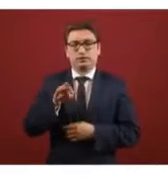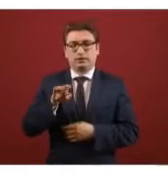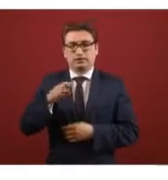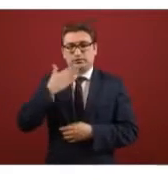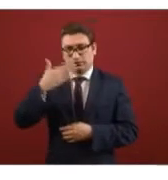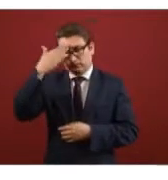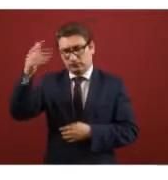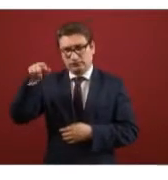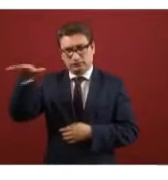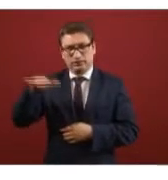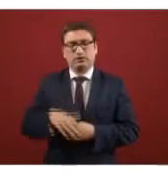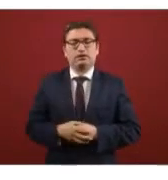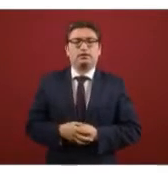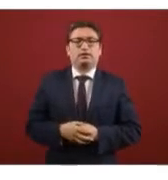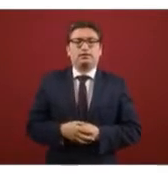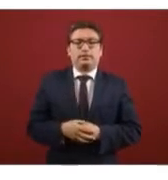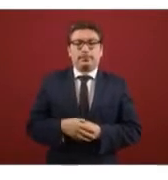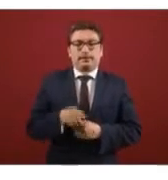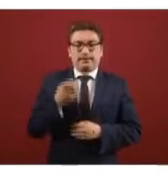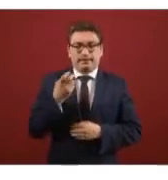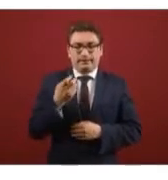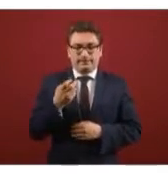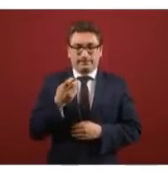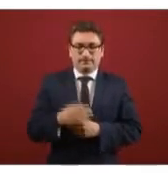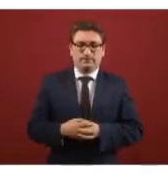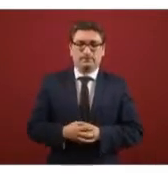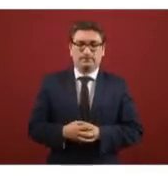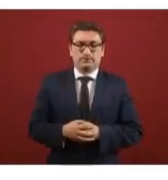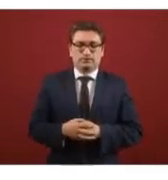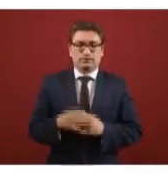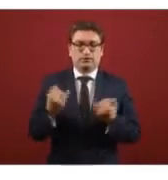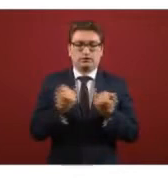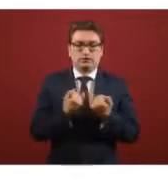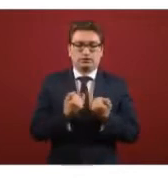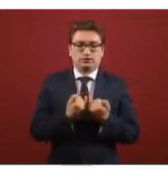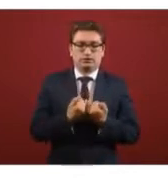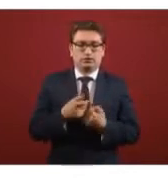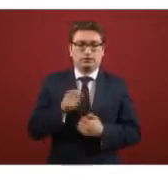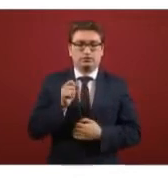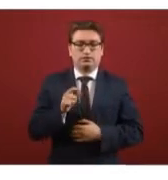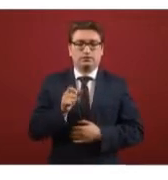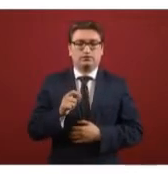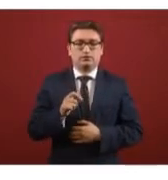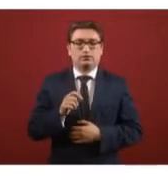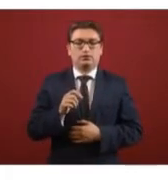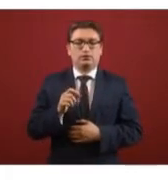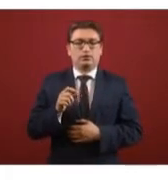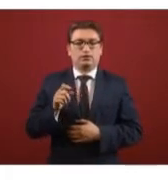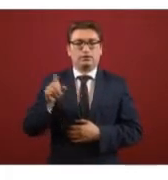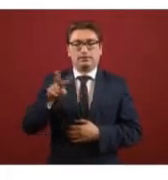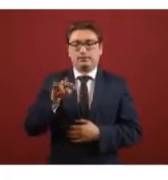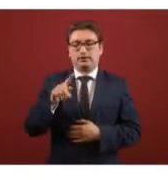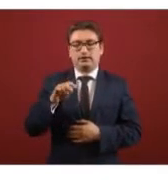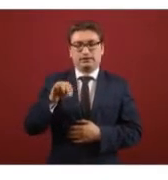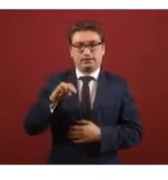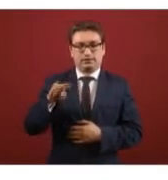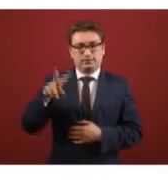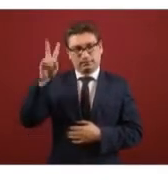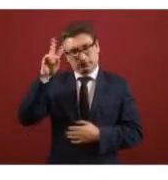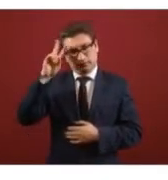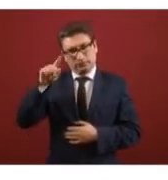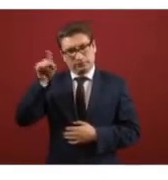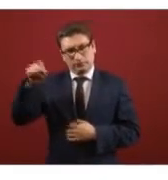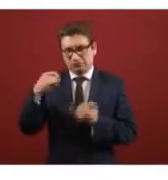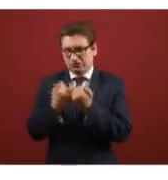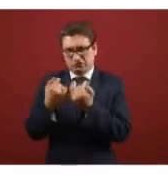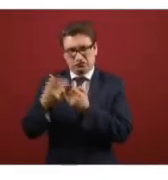Samsung acaba de terminar hace 2 años And they una finished it empresa 2 en years una ago refinería en Vietnam, también It was con una in capacidad Vietnam muy